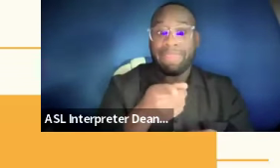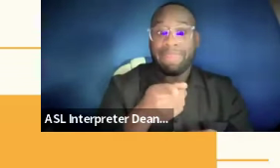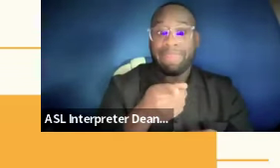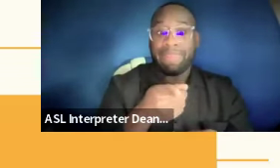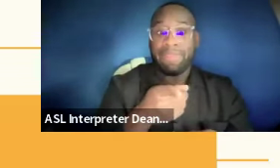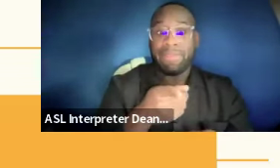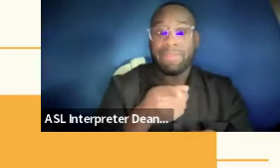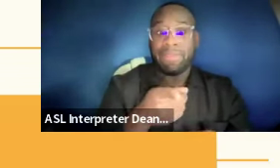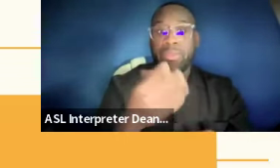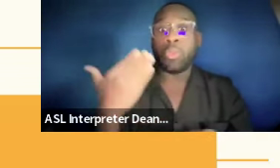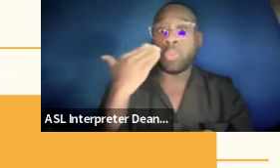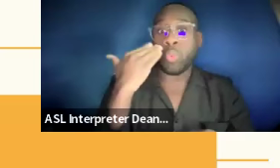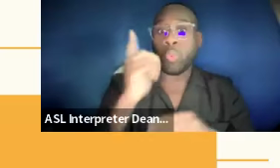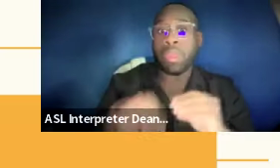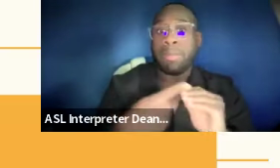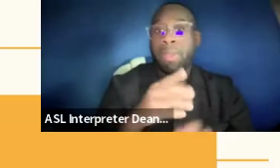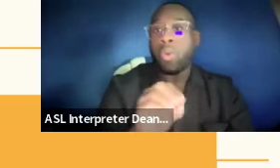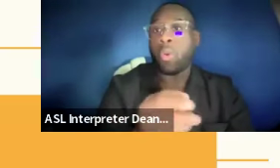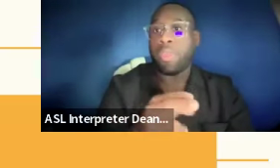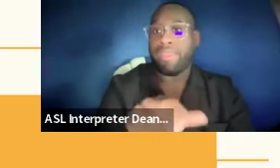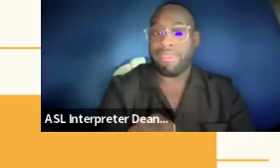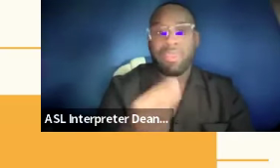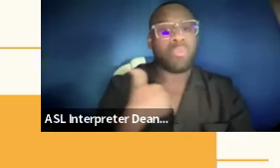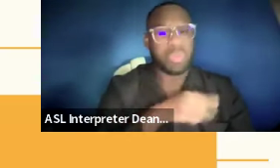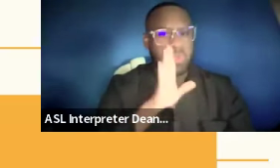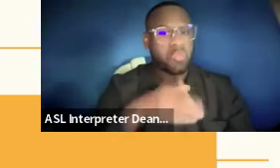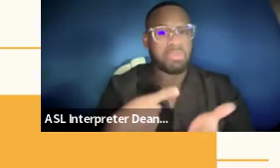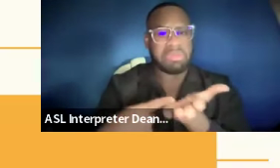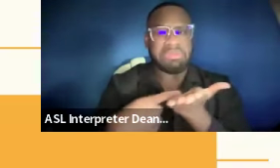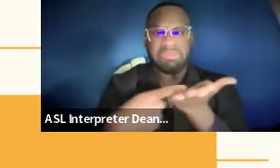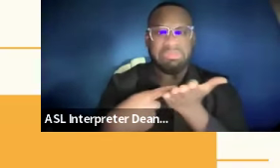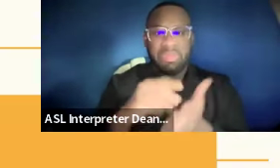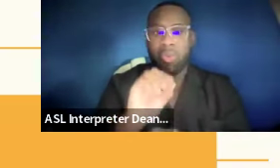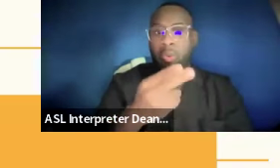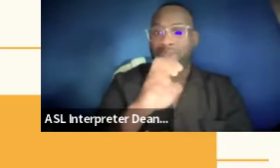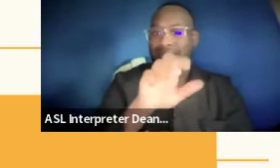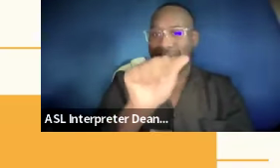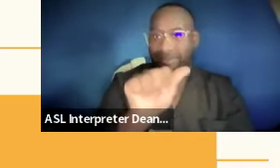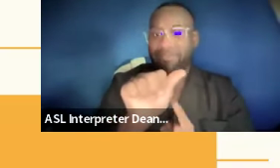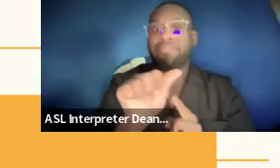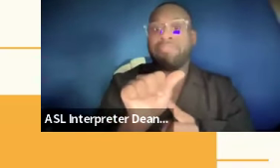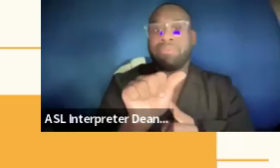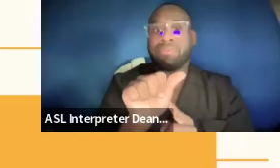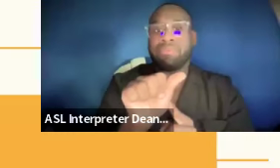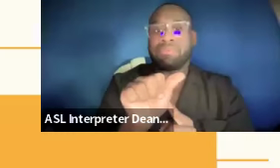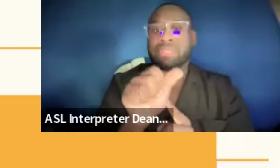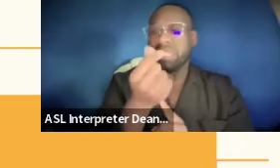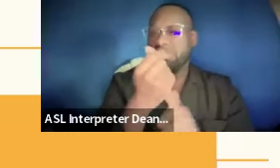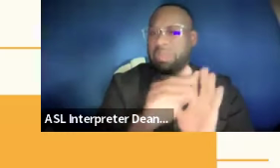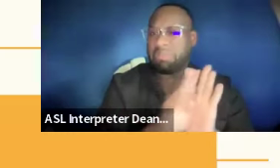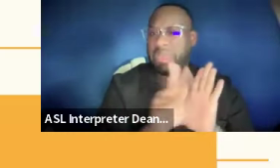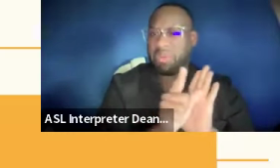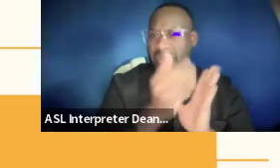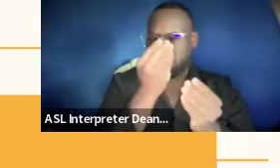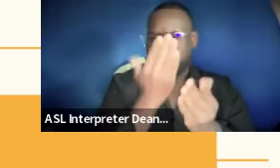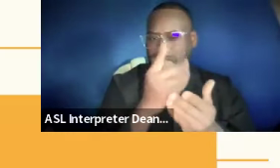know about OHEA. Then we will be talking about ballot measure 110 and HB 4002, a little bit of a background, as this is